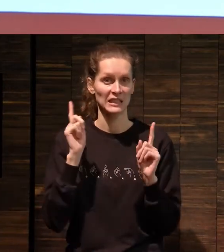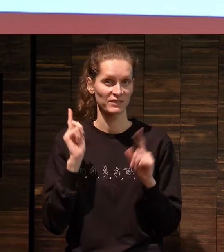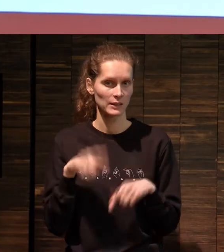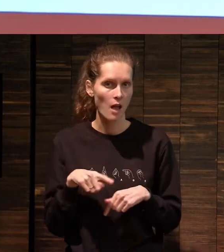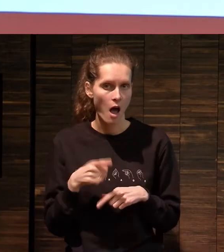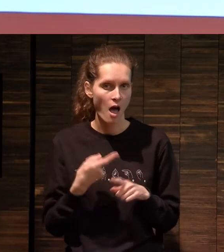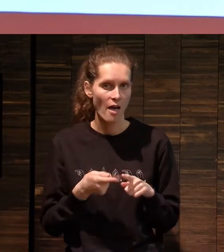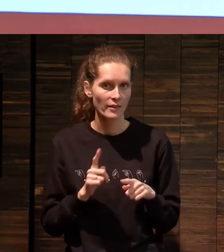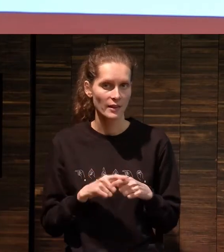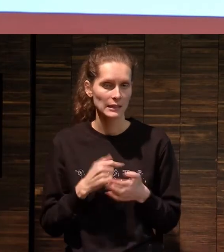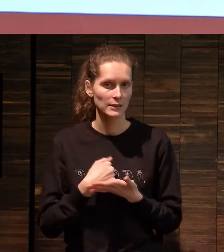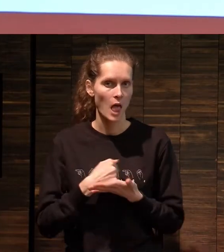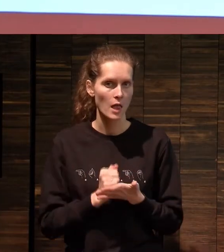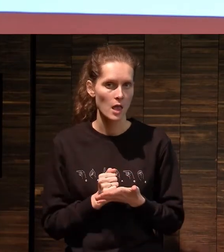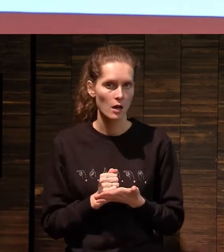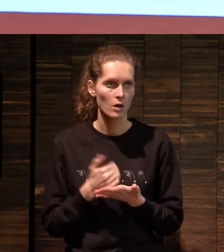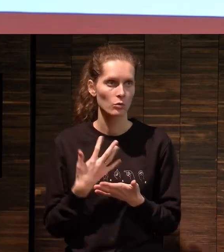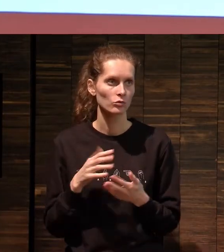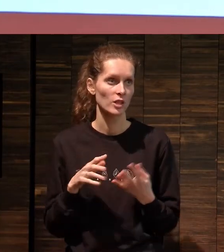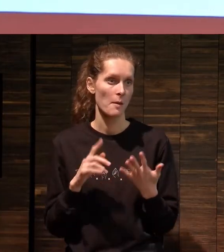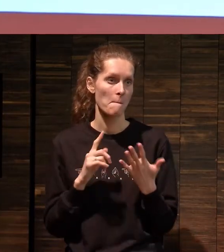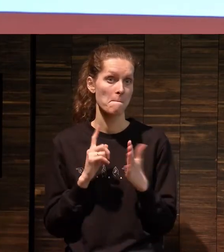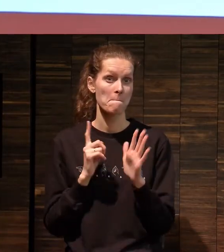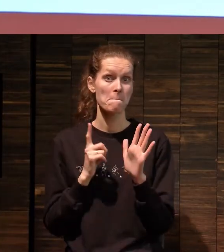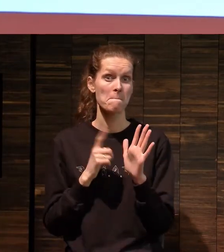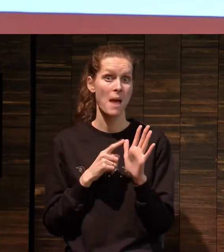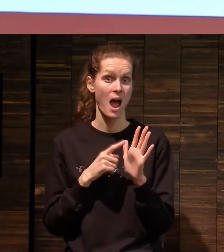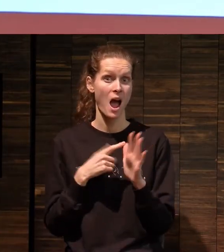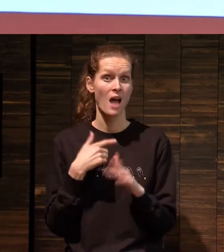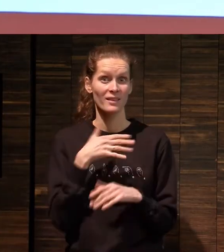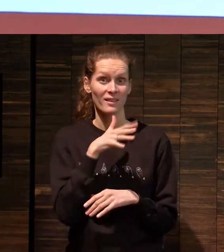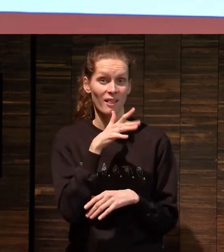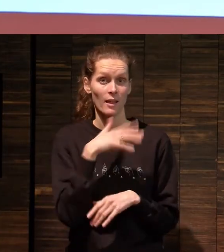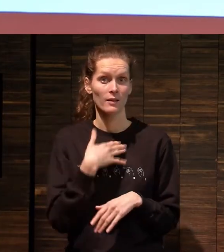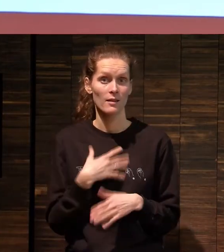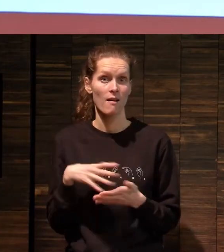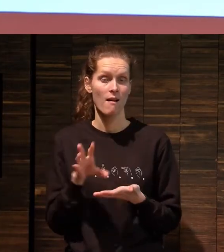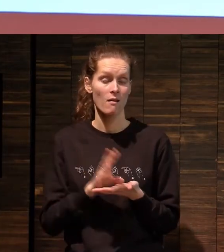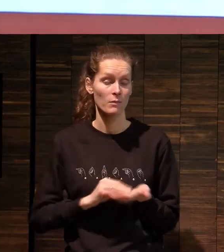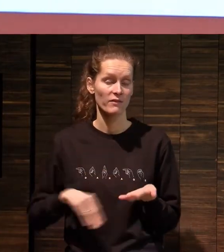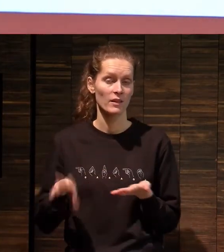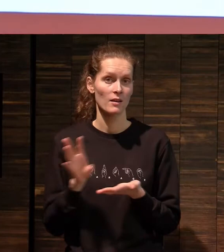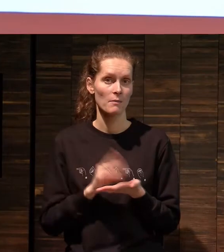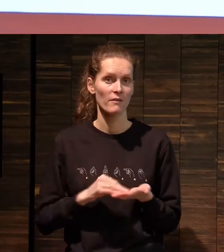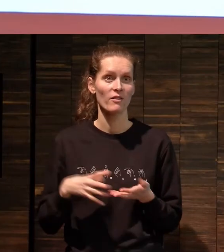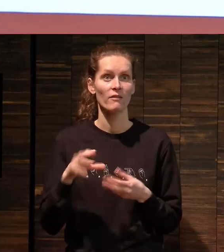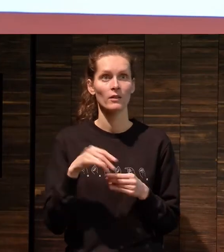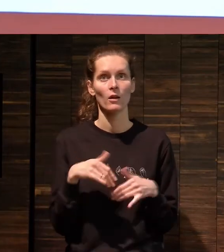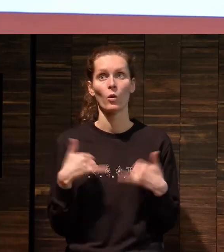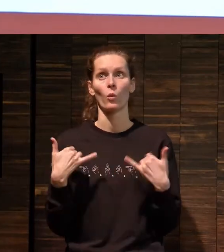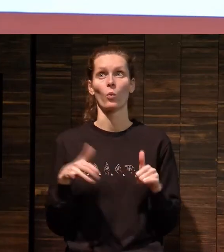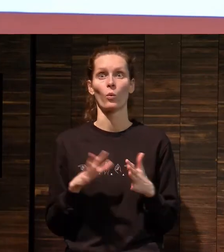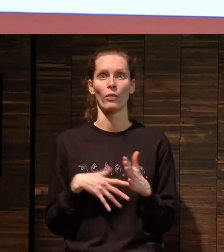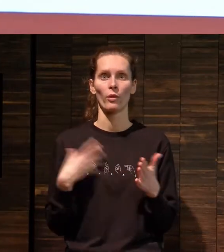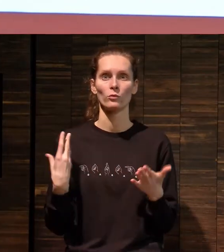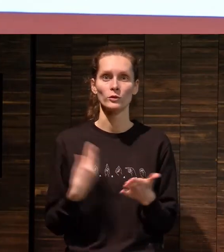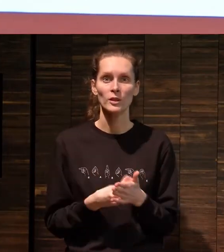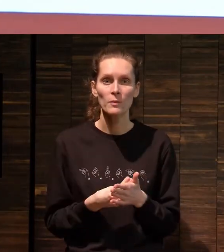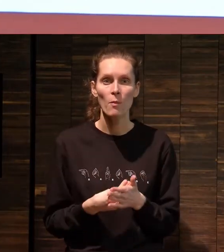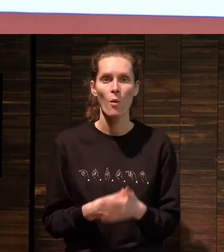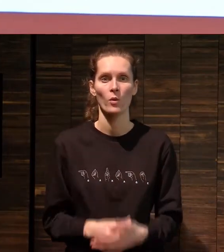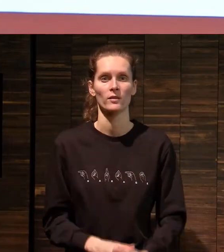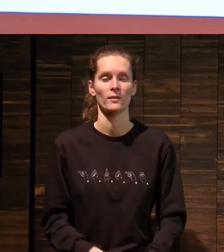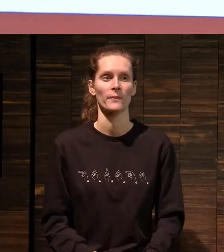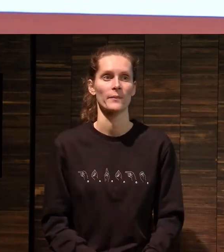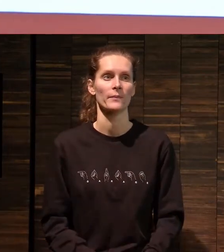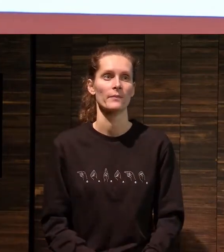that very few designers know about it now. And I think that for the fifth year, I repeat the same thing, and every